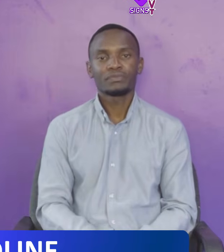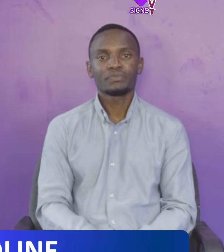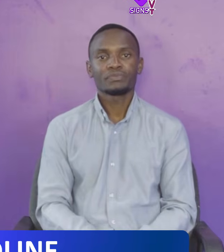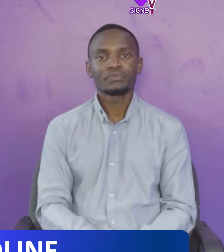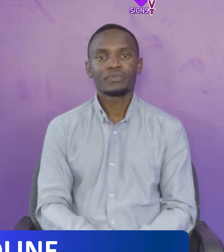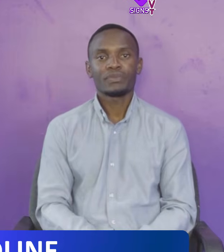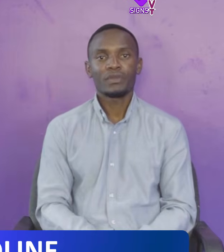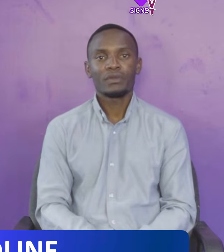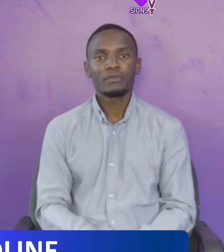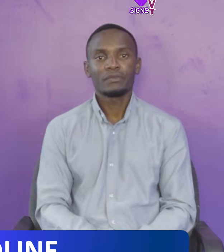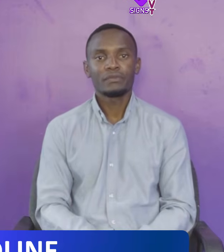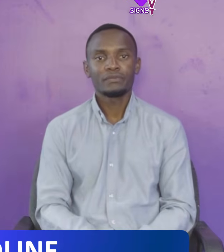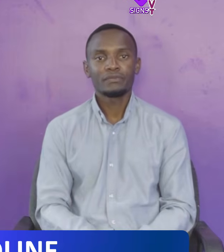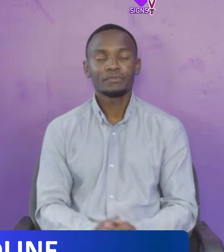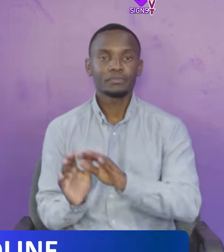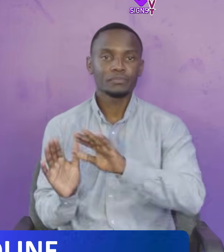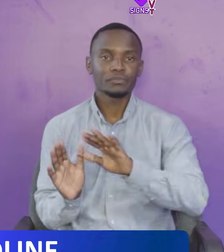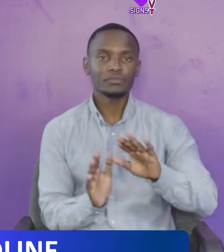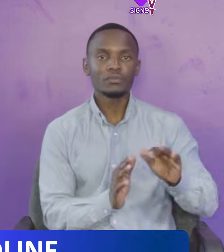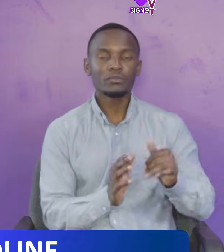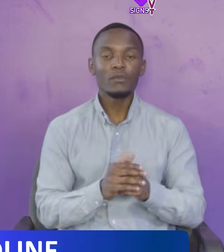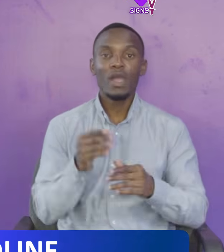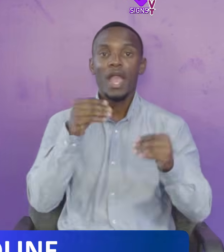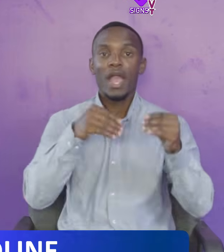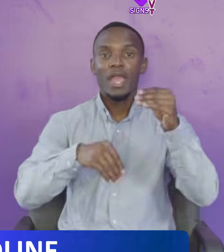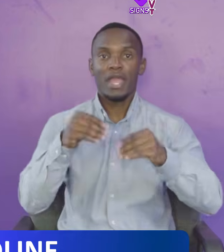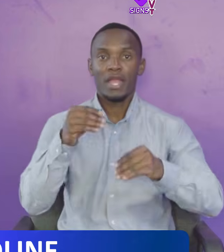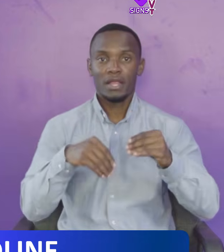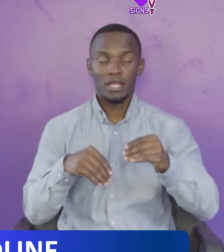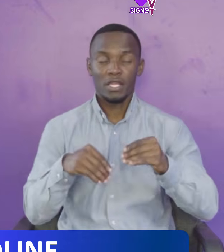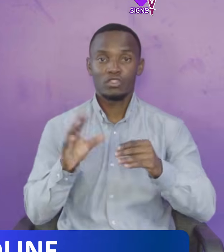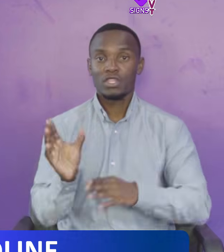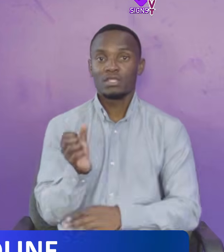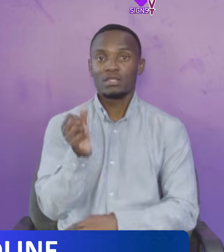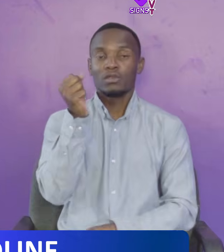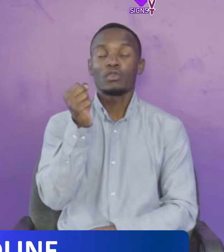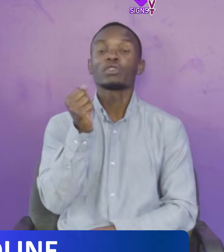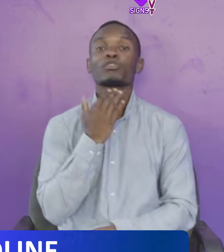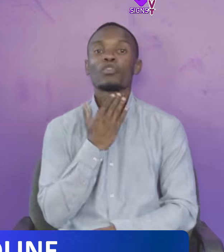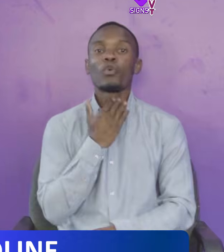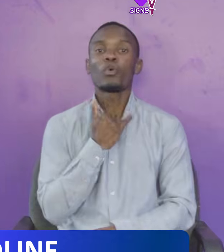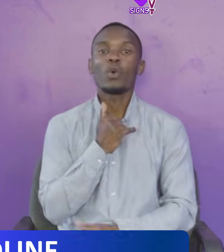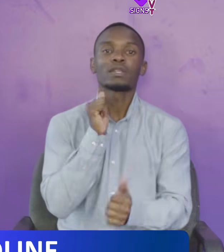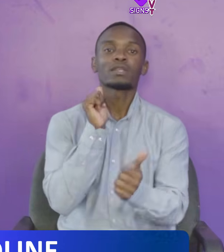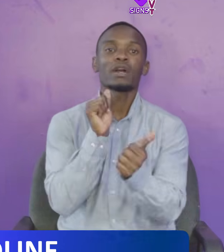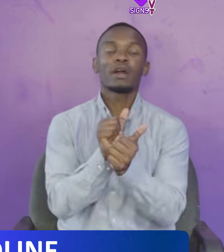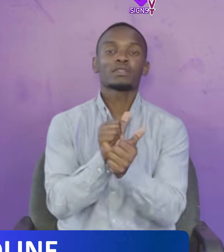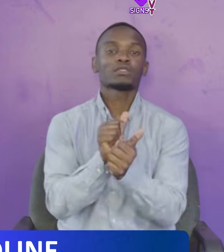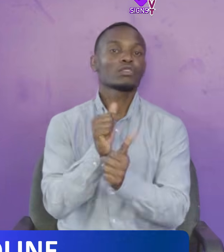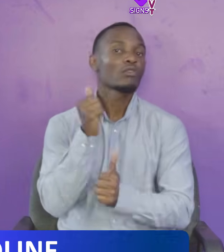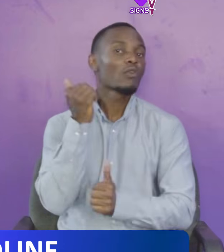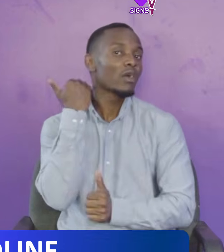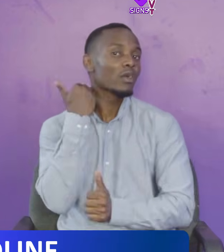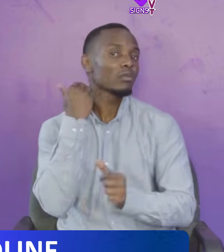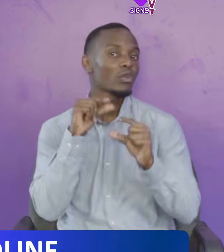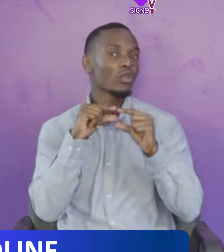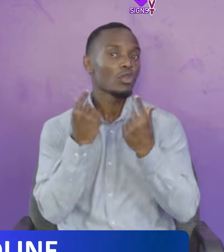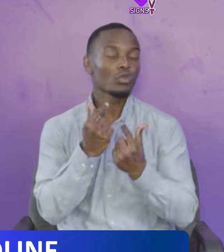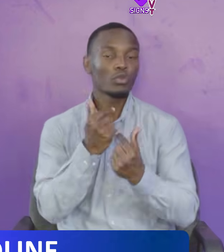that, now to election stakeholders have demanded the arrest of goons who disrupted